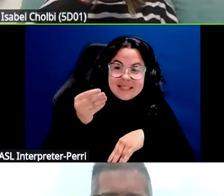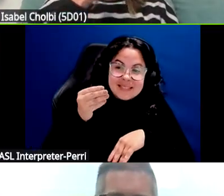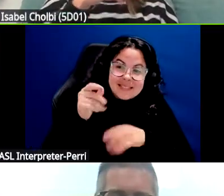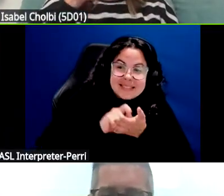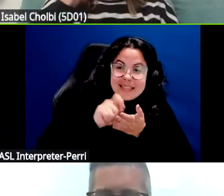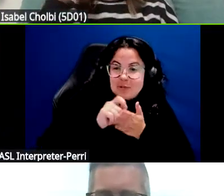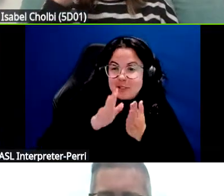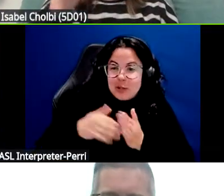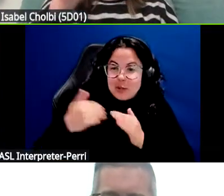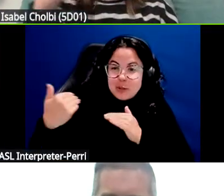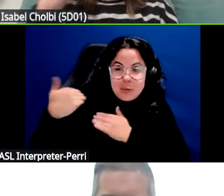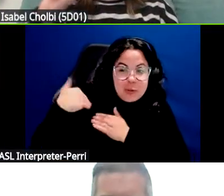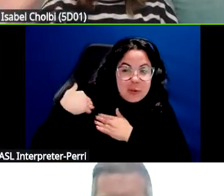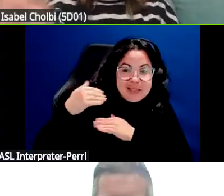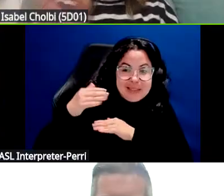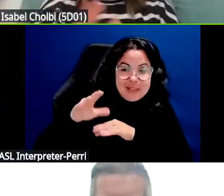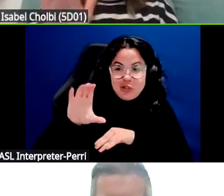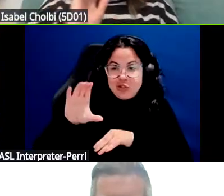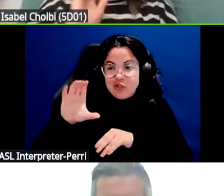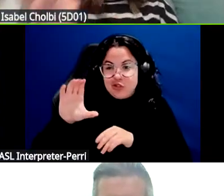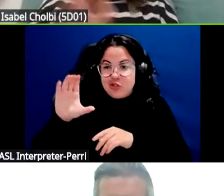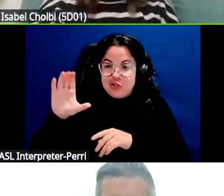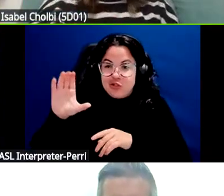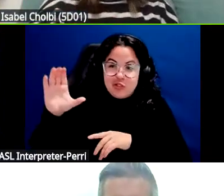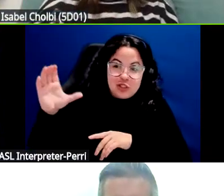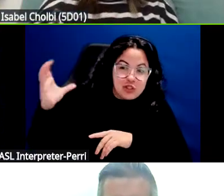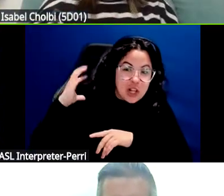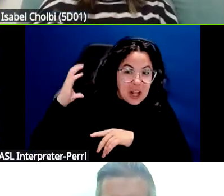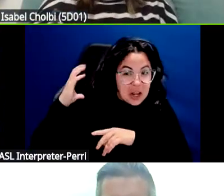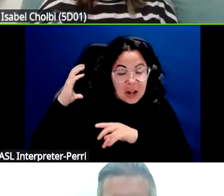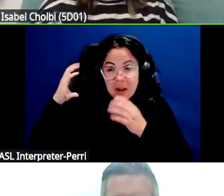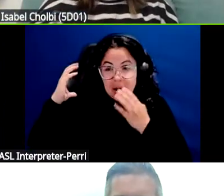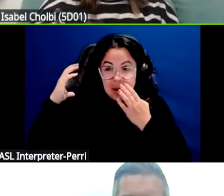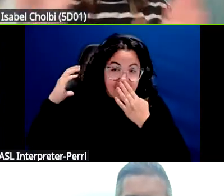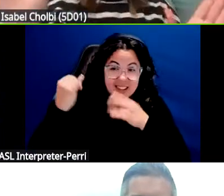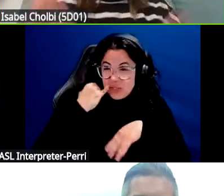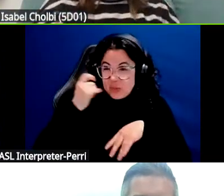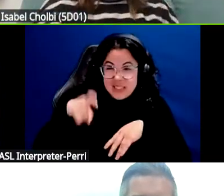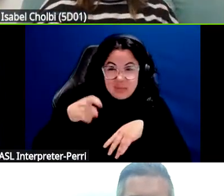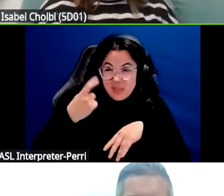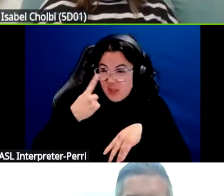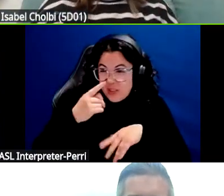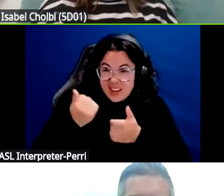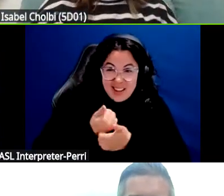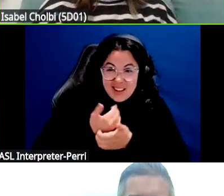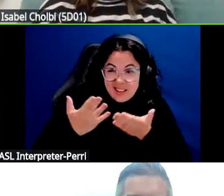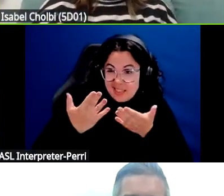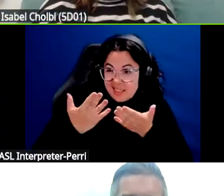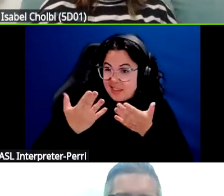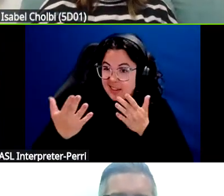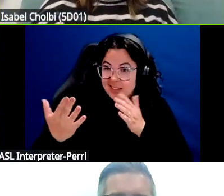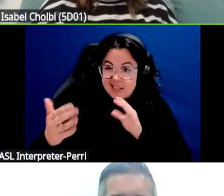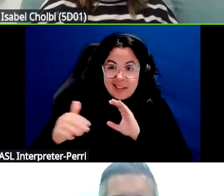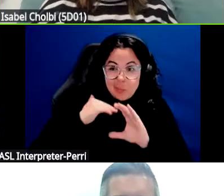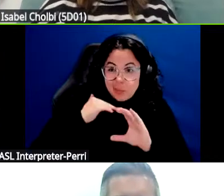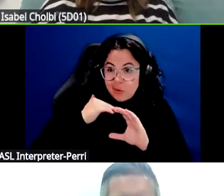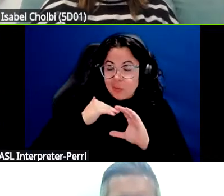else anyone, commissioner or resident needs me for, you can feel free to email